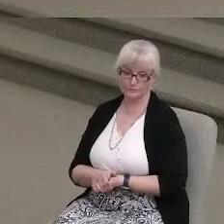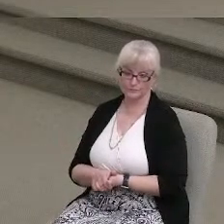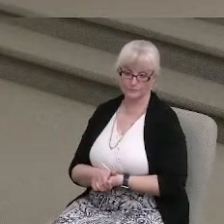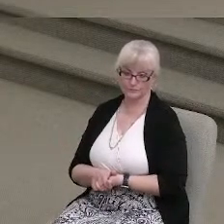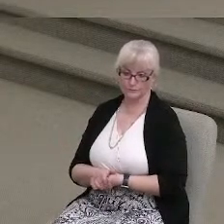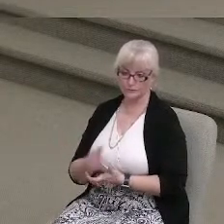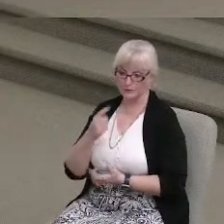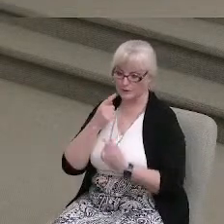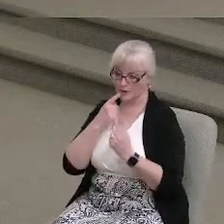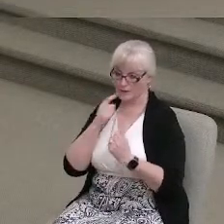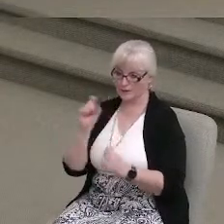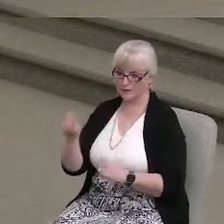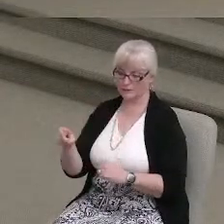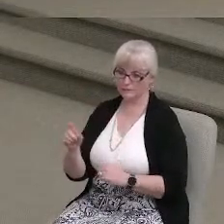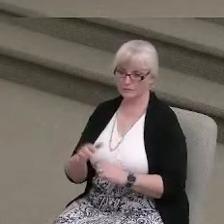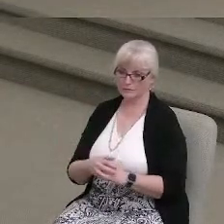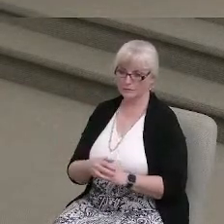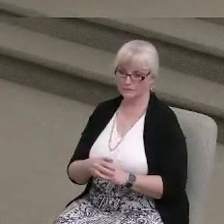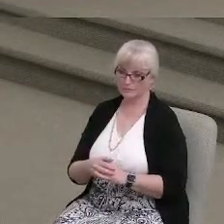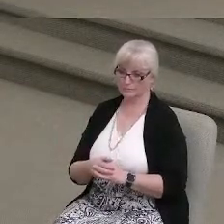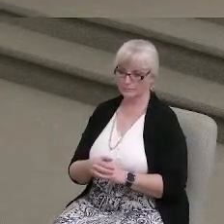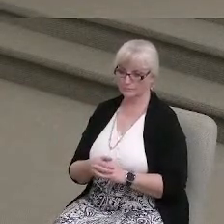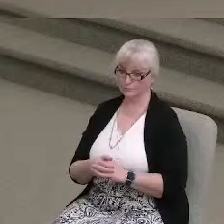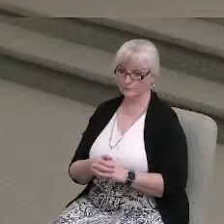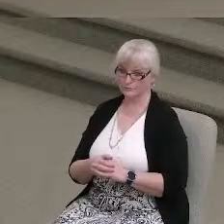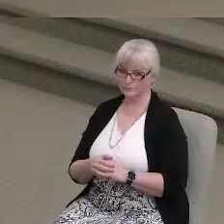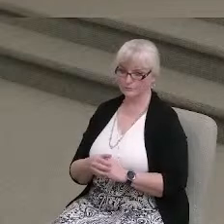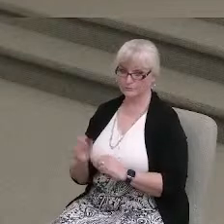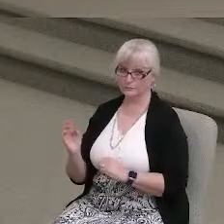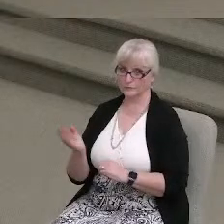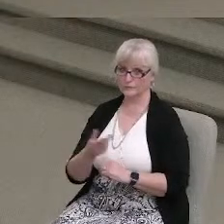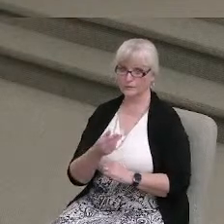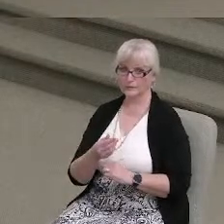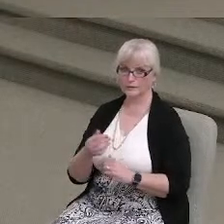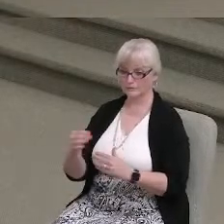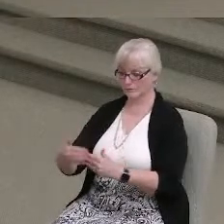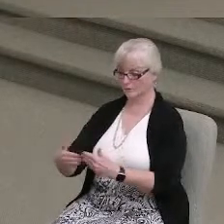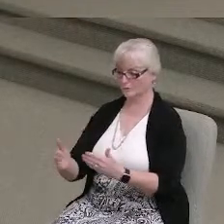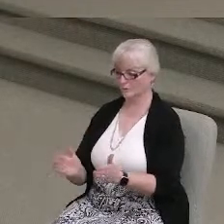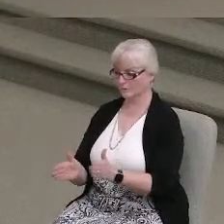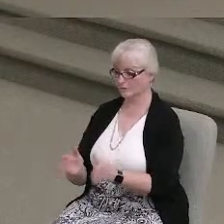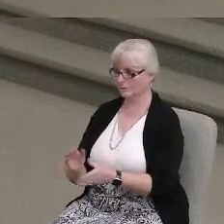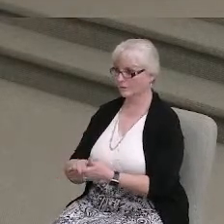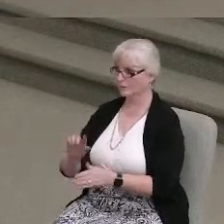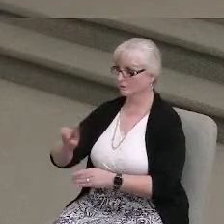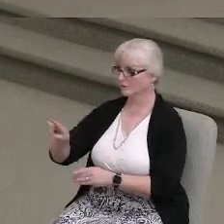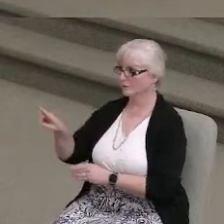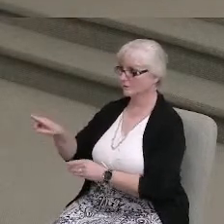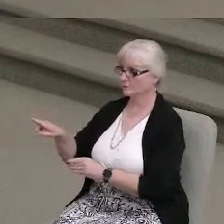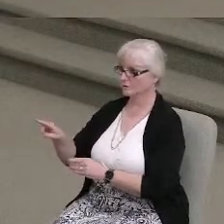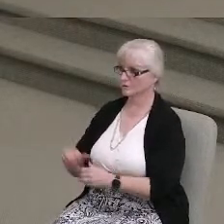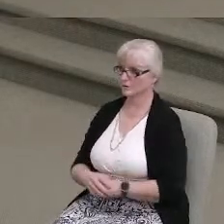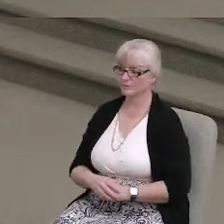today. We have boxes at the edge of the auditorium and in the back.